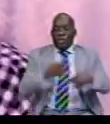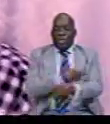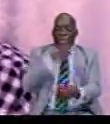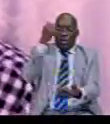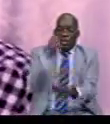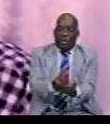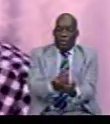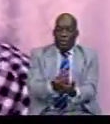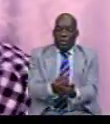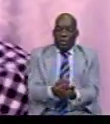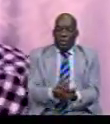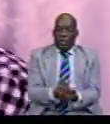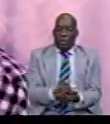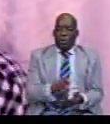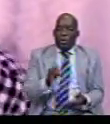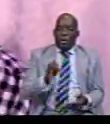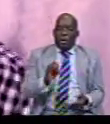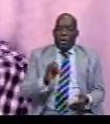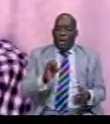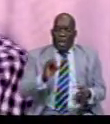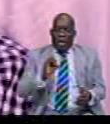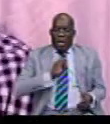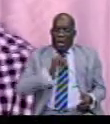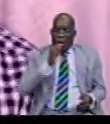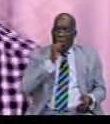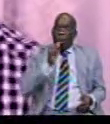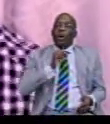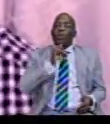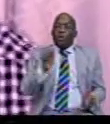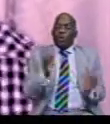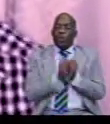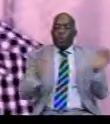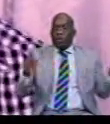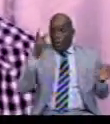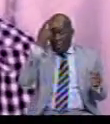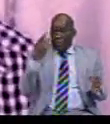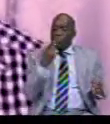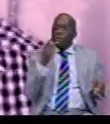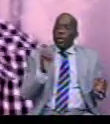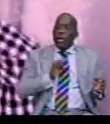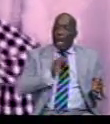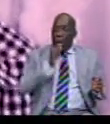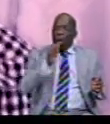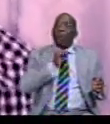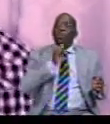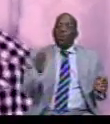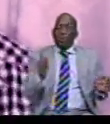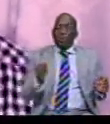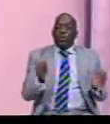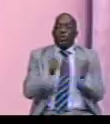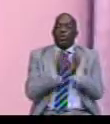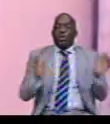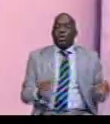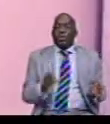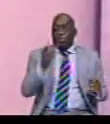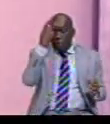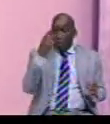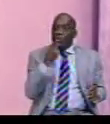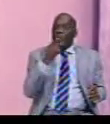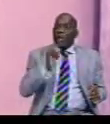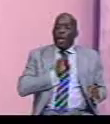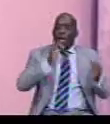I am not an orphan. I am not an orphan. I have a father.